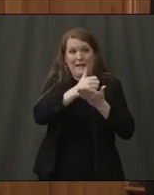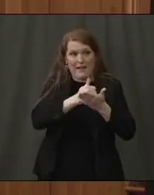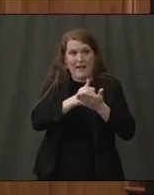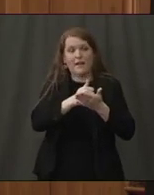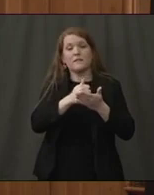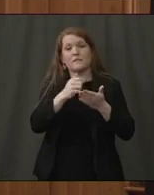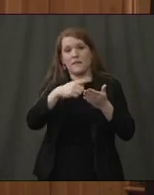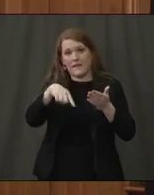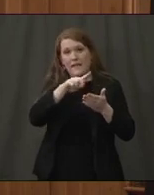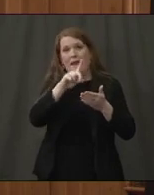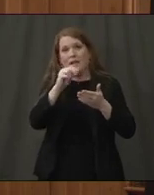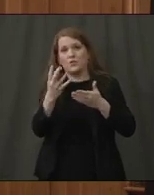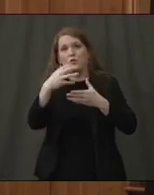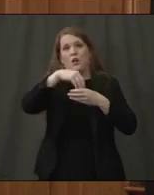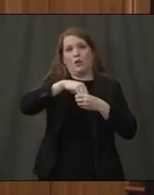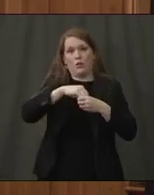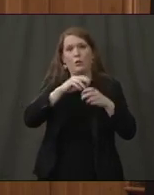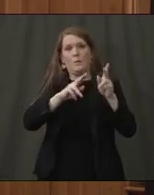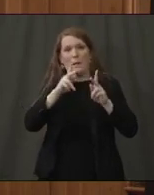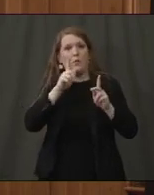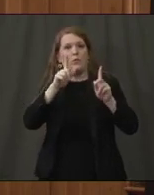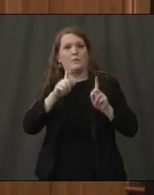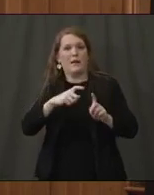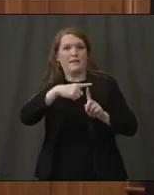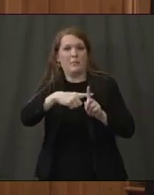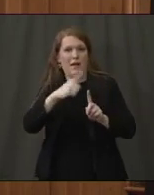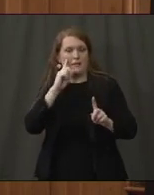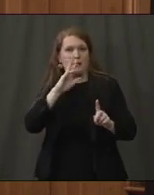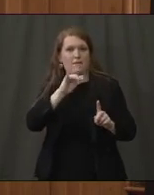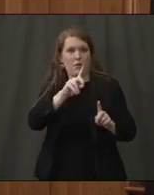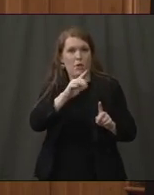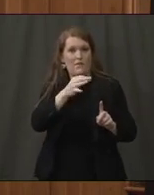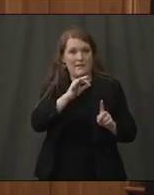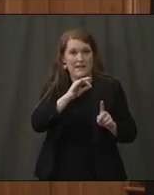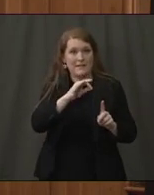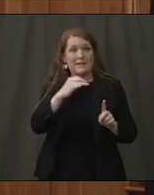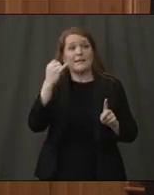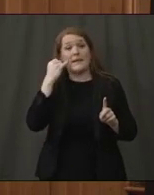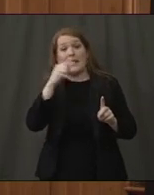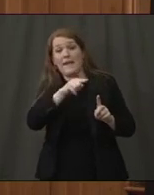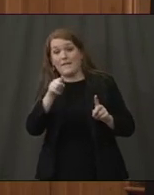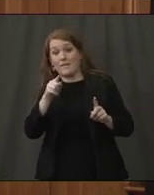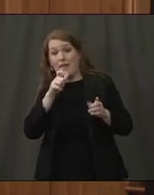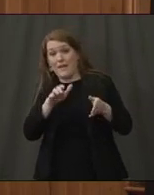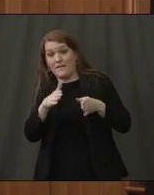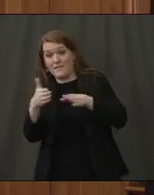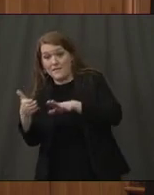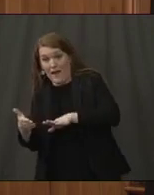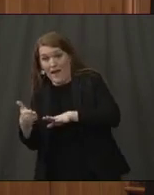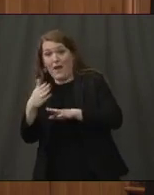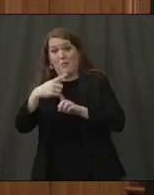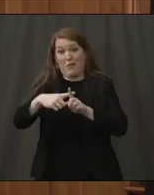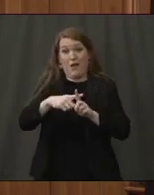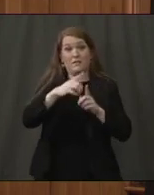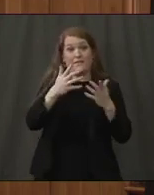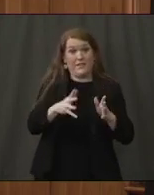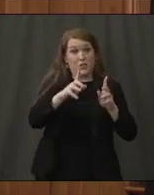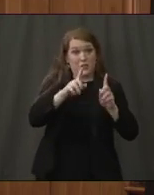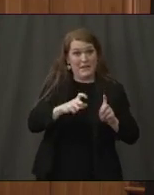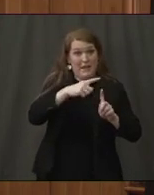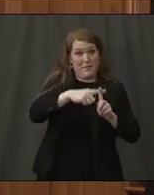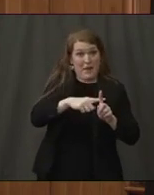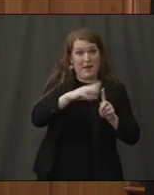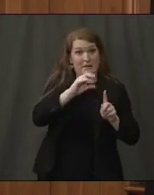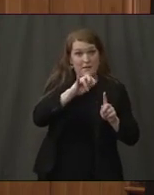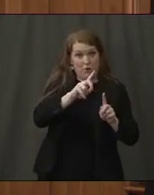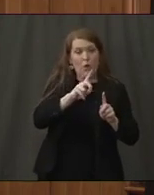positive for COVID-19. And then for those who have passed away, they do put that on their data list that an individual passed away who